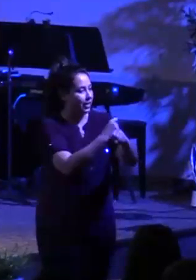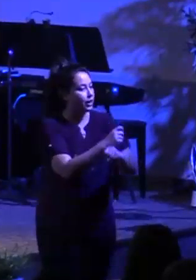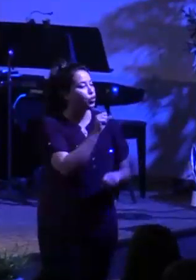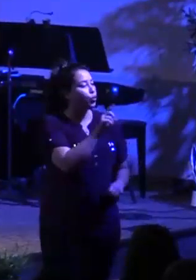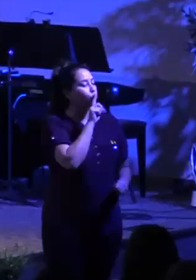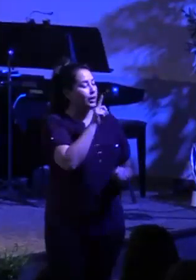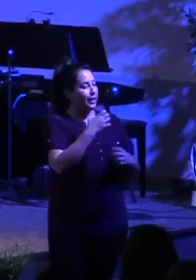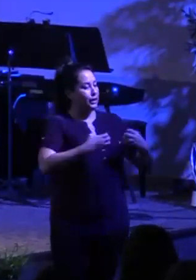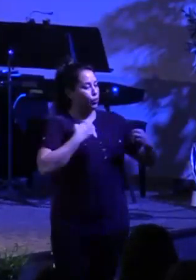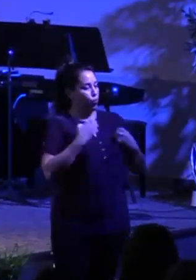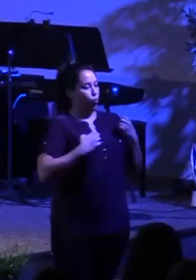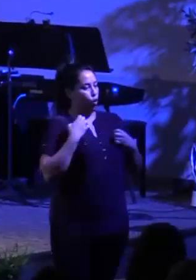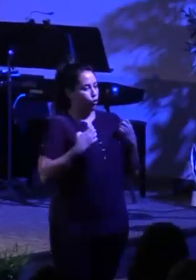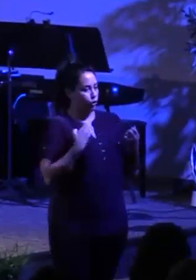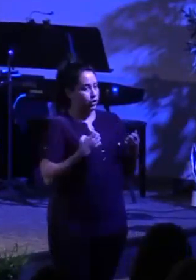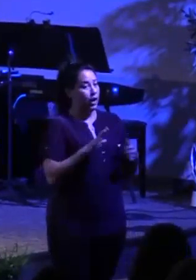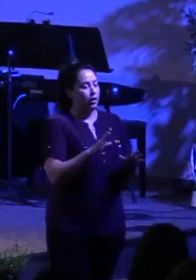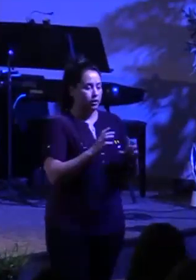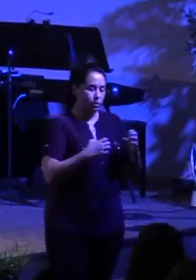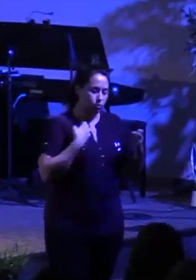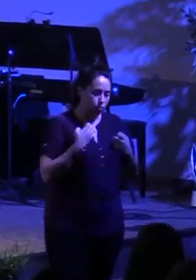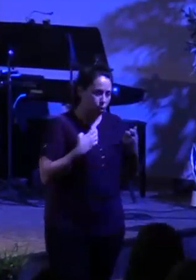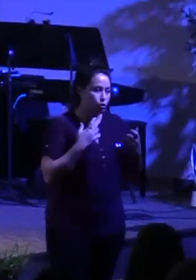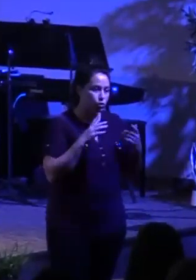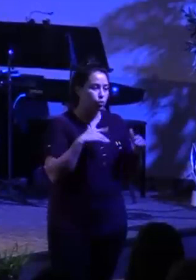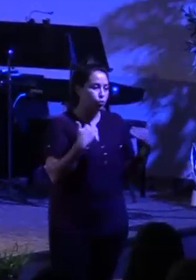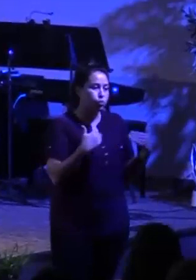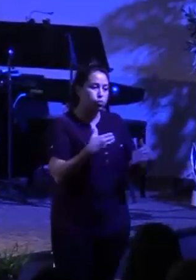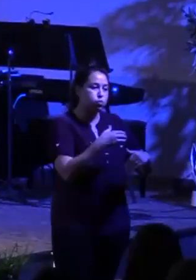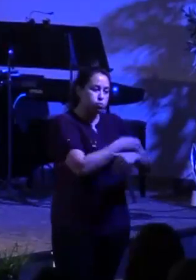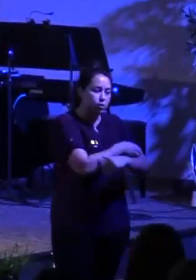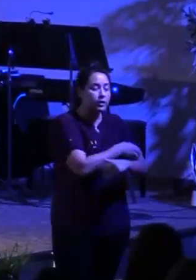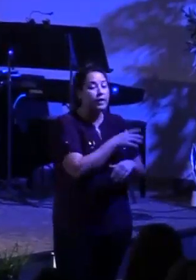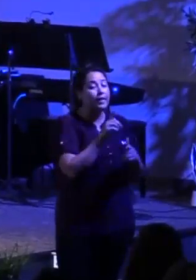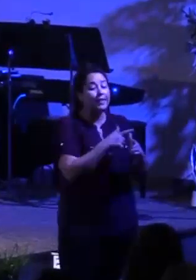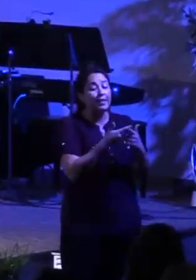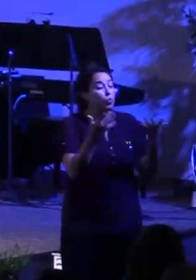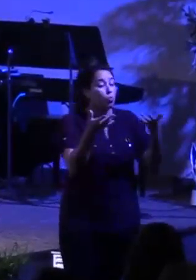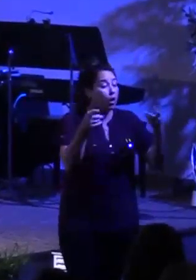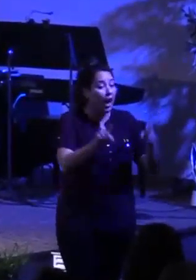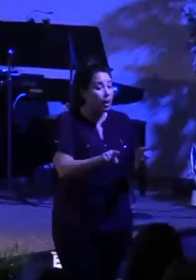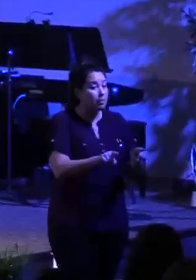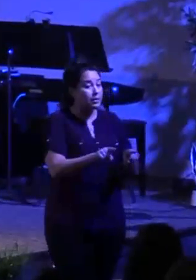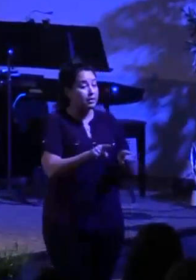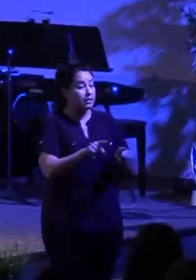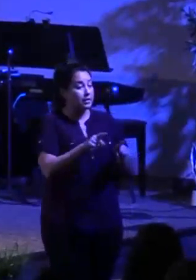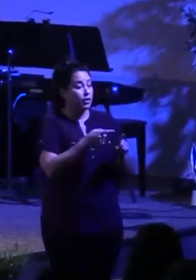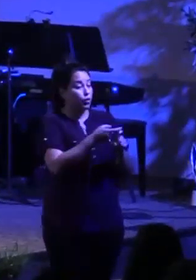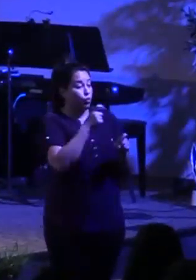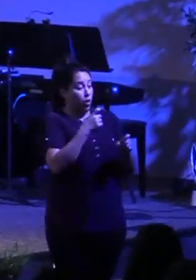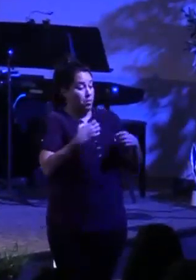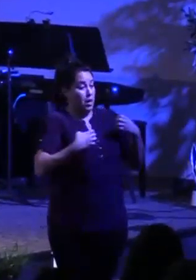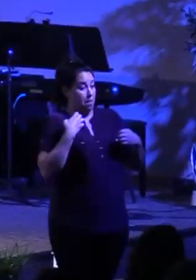emotion. It's an emotion. And emotions are very, very powerful. And then what happens is, from that emotional